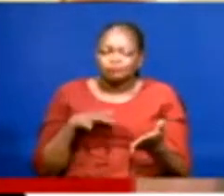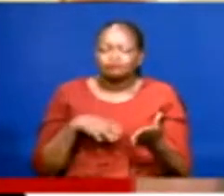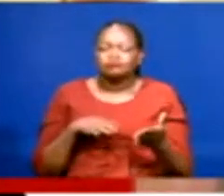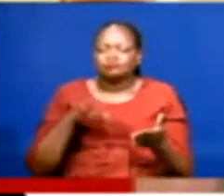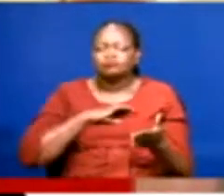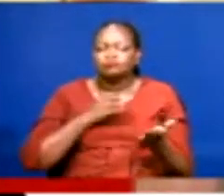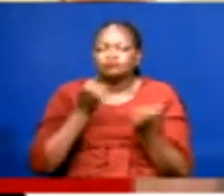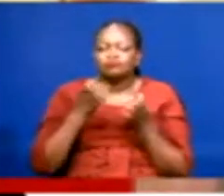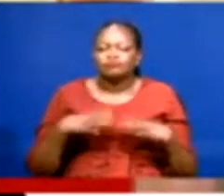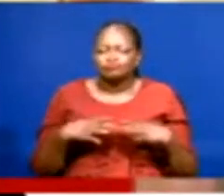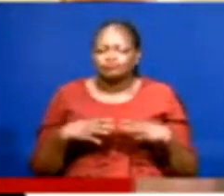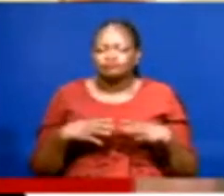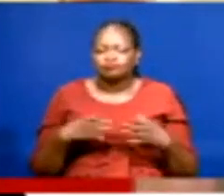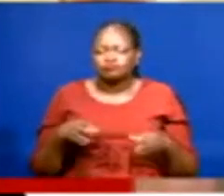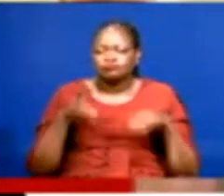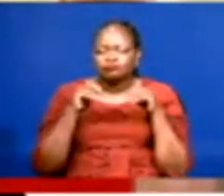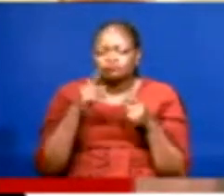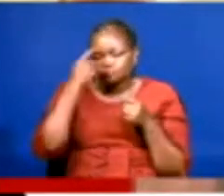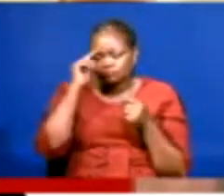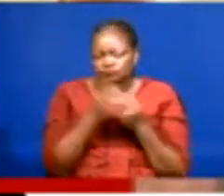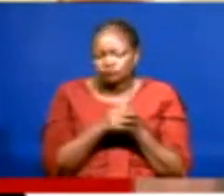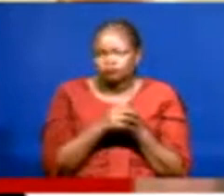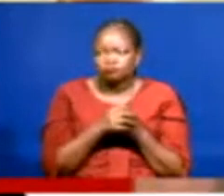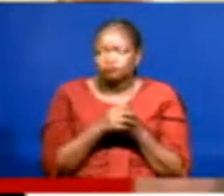enterprises automatically qualify for LPO